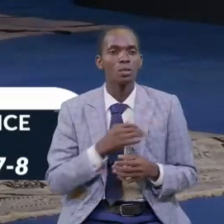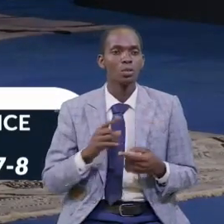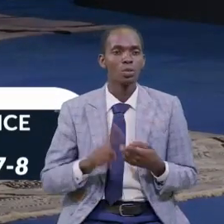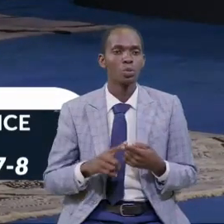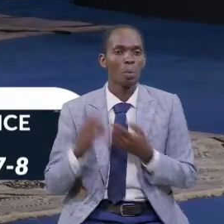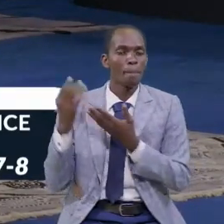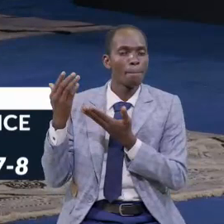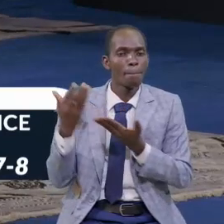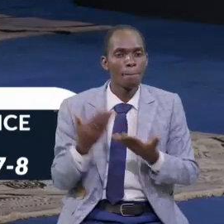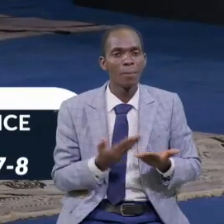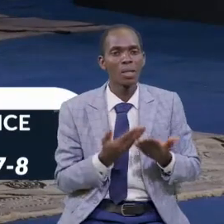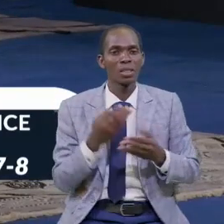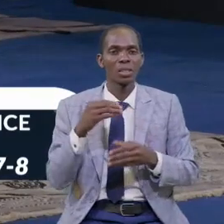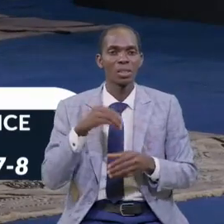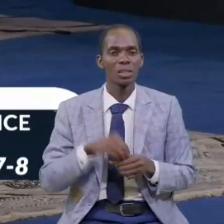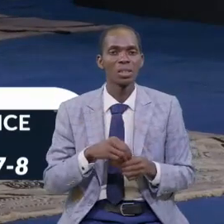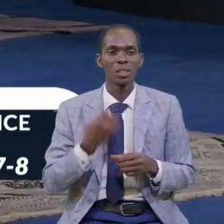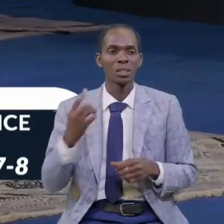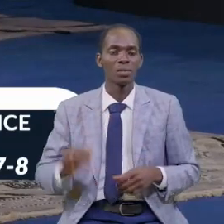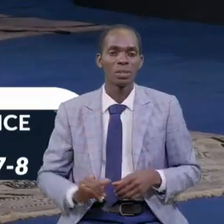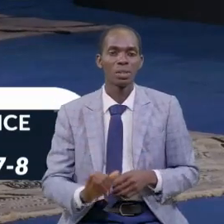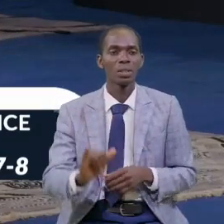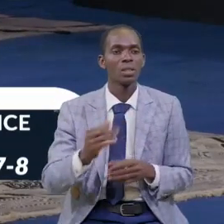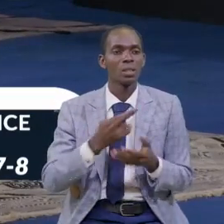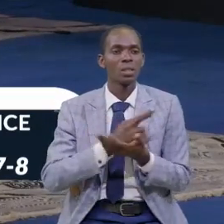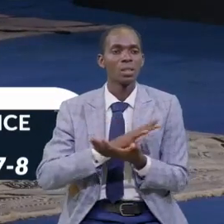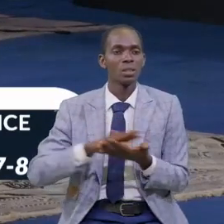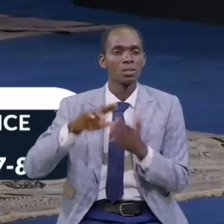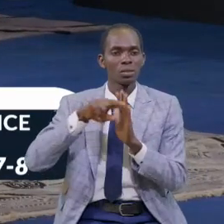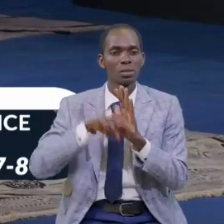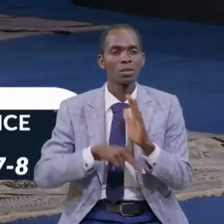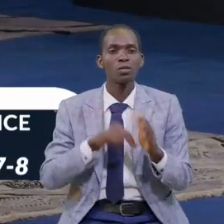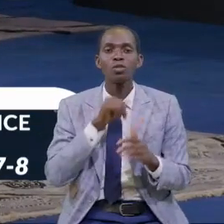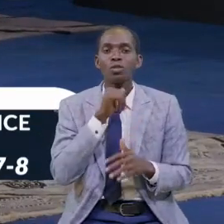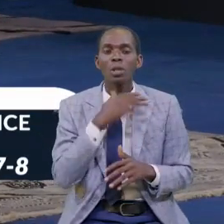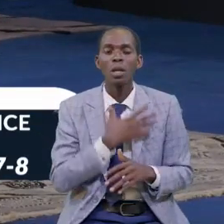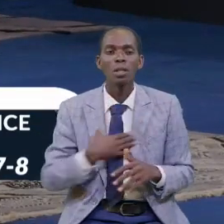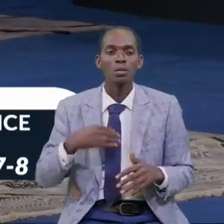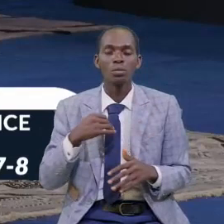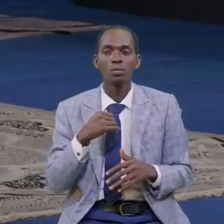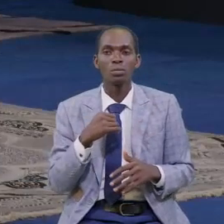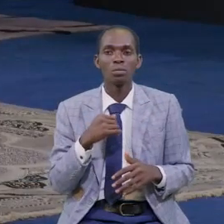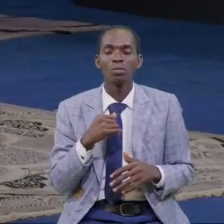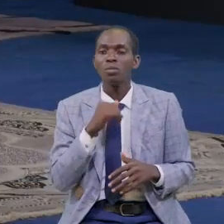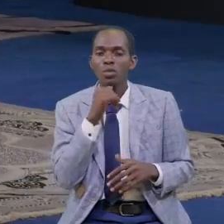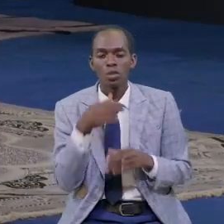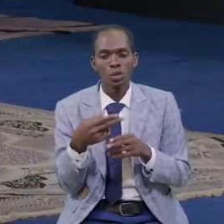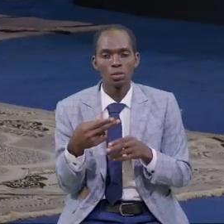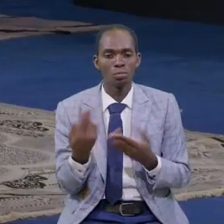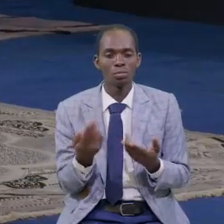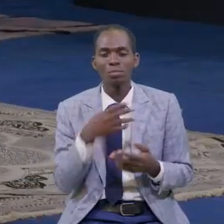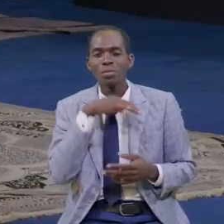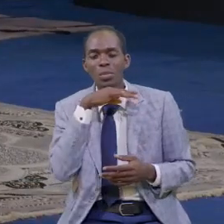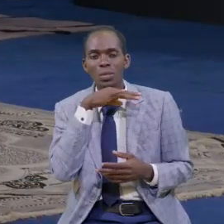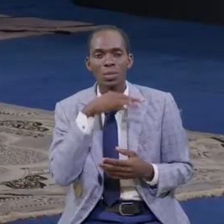bring everlasting righteousness, not intermittent righteousness. Righteous on